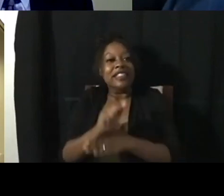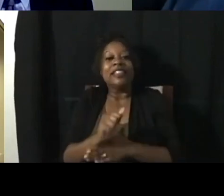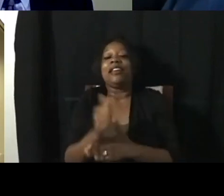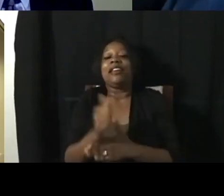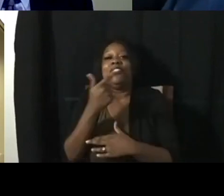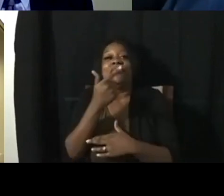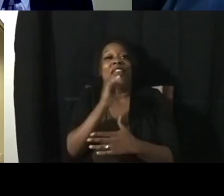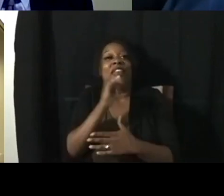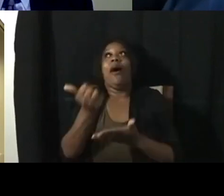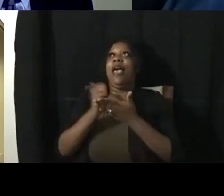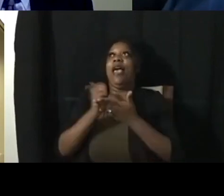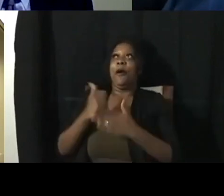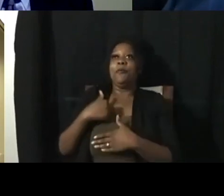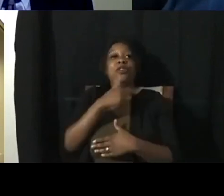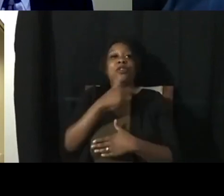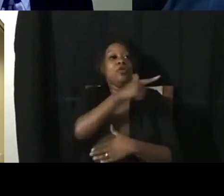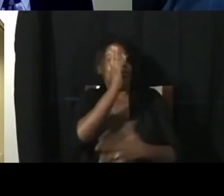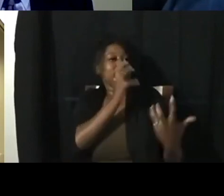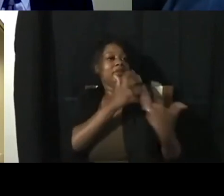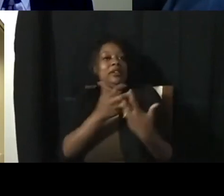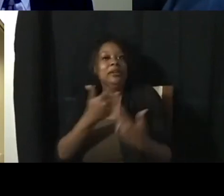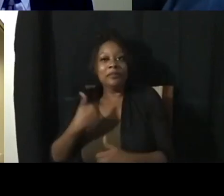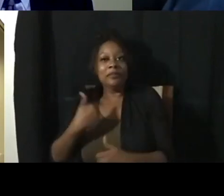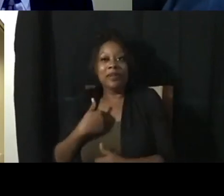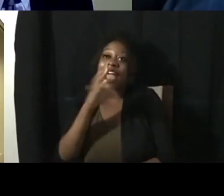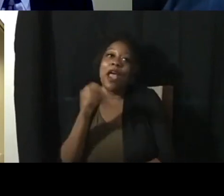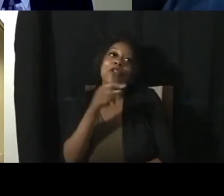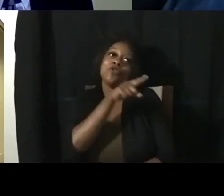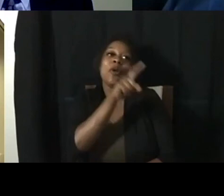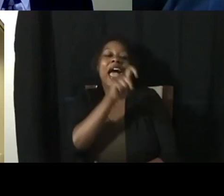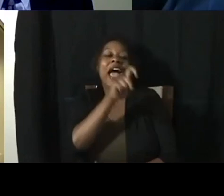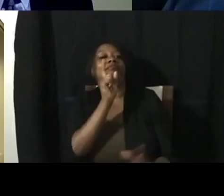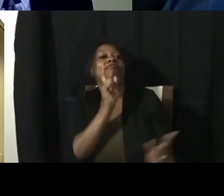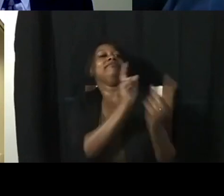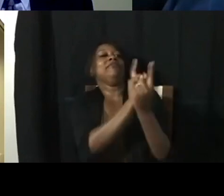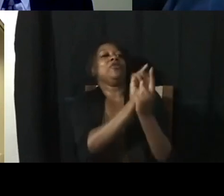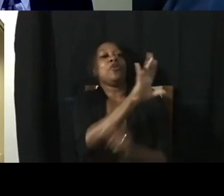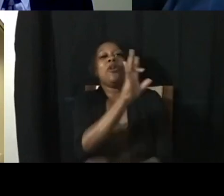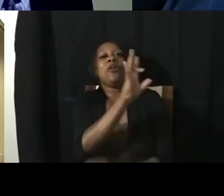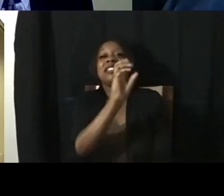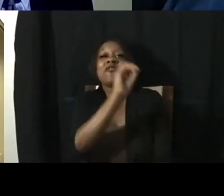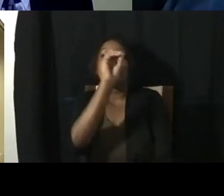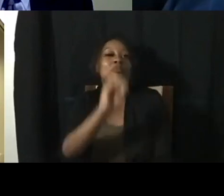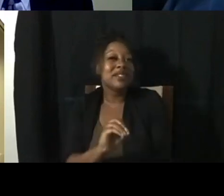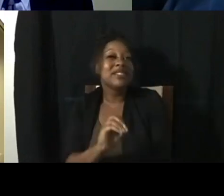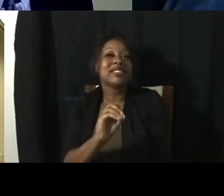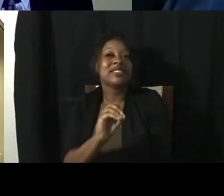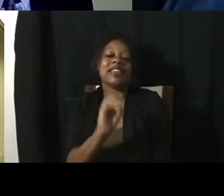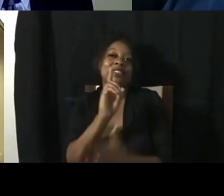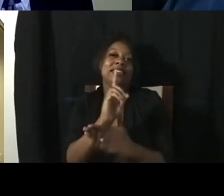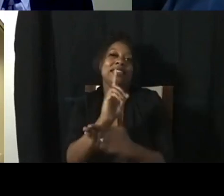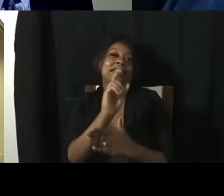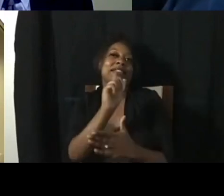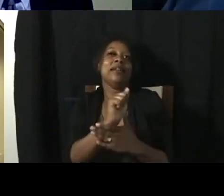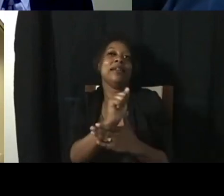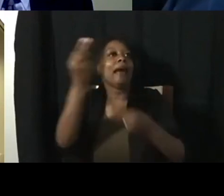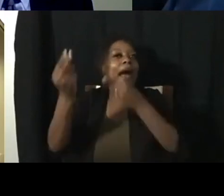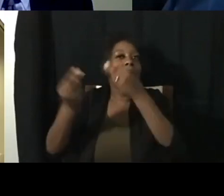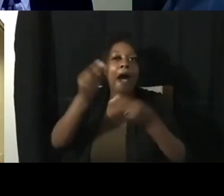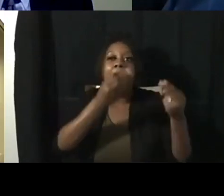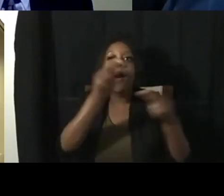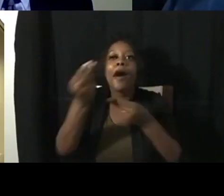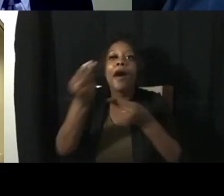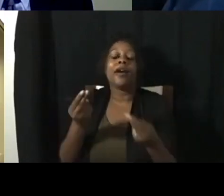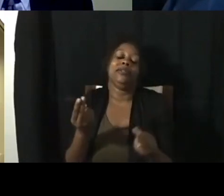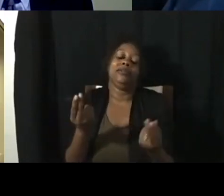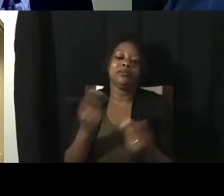And they know that you also have a 7% utilization goal, and they're going to want to help you meet it. So that's my general thinking on that. Absolutely,